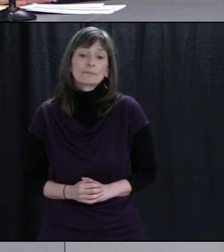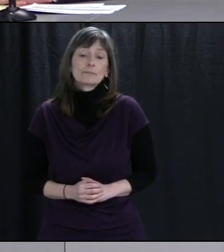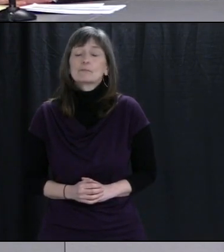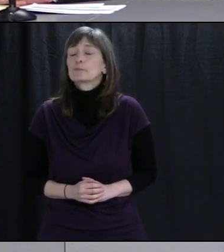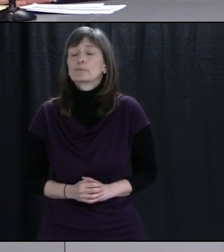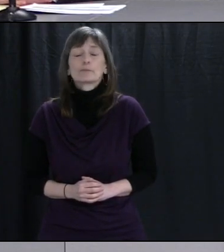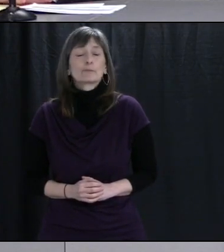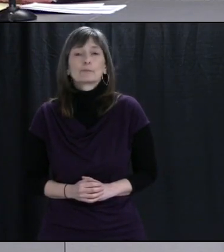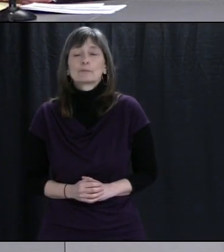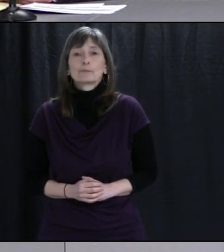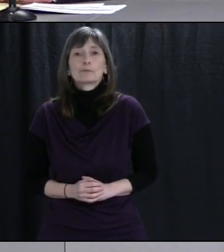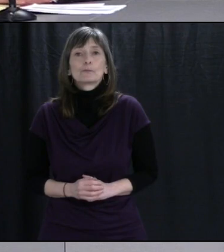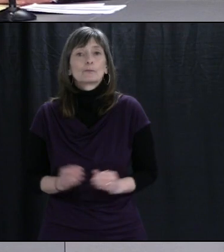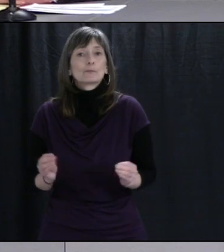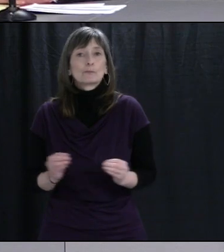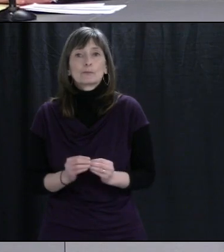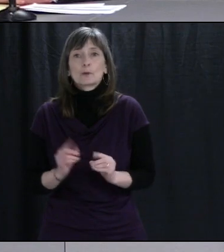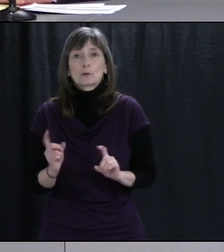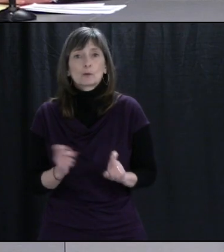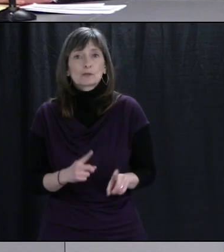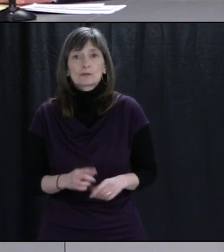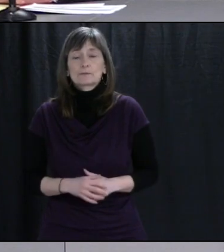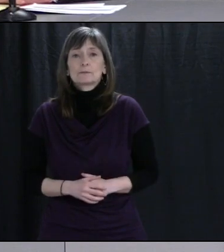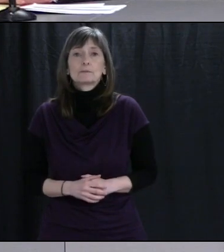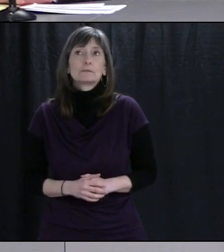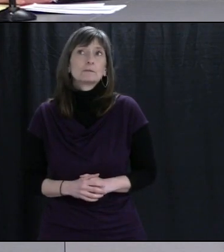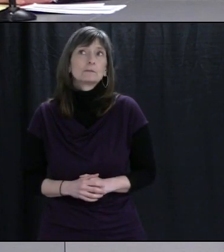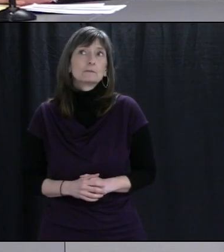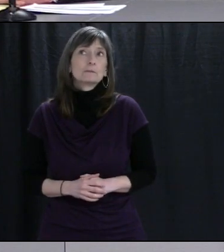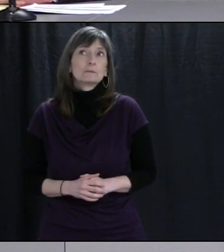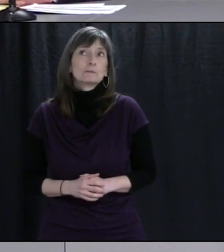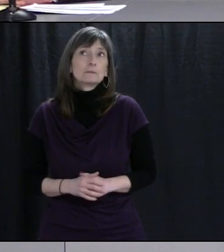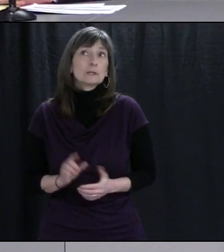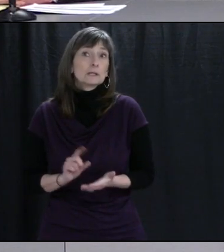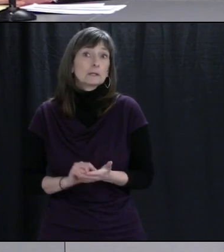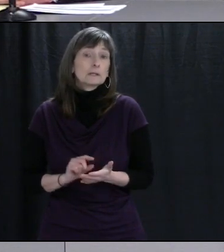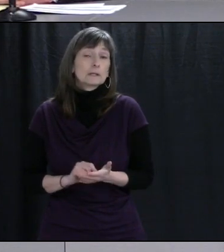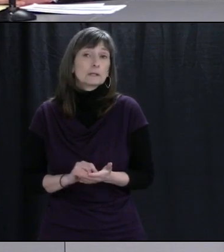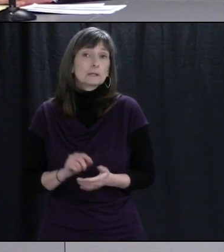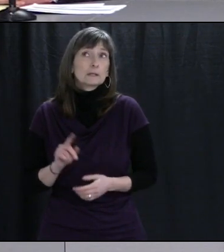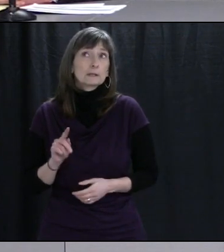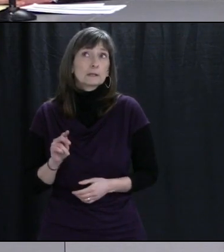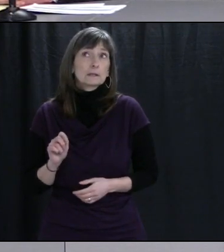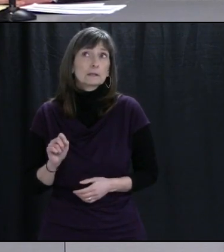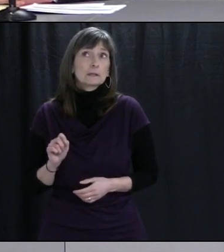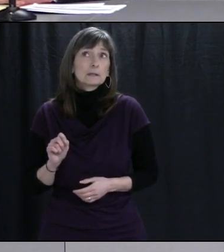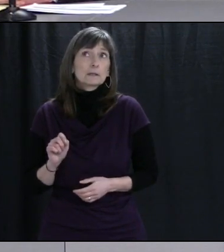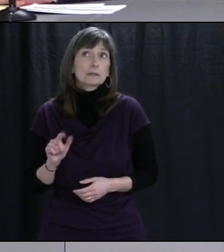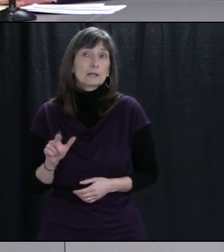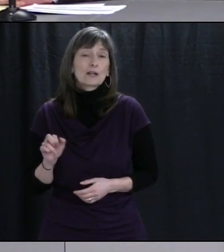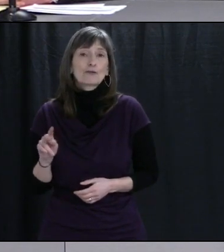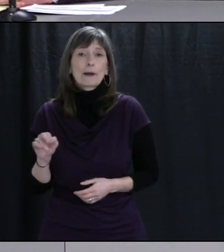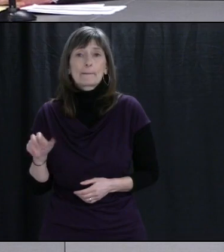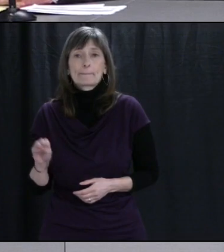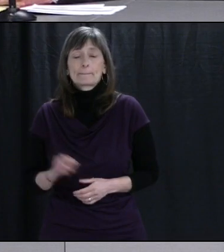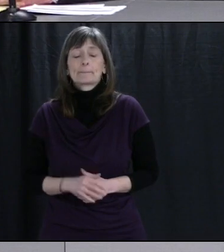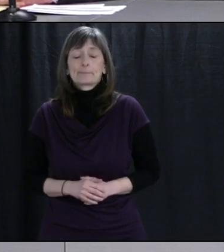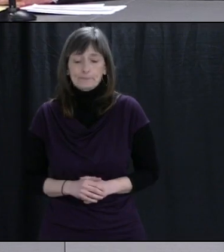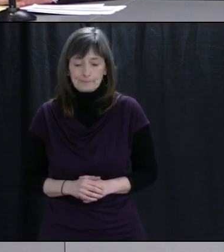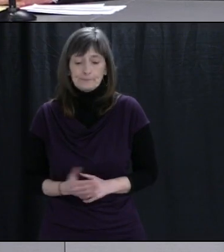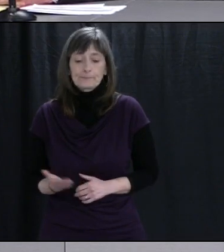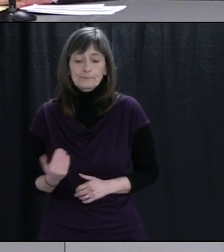There are no questions at this time. Peter Jackson of the Telegram. Your line is open. Please go